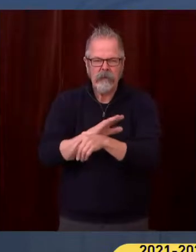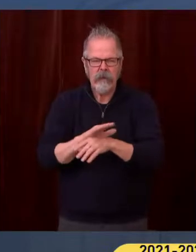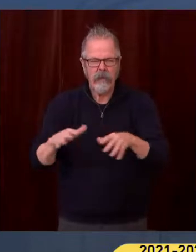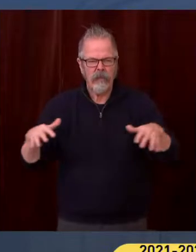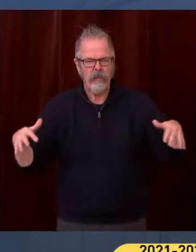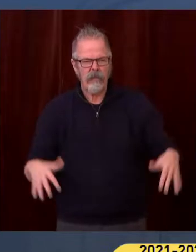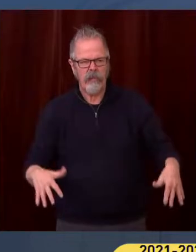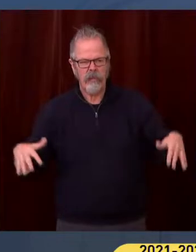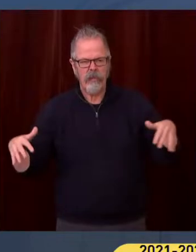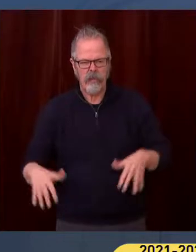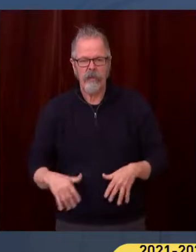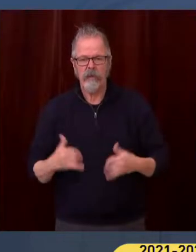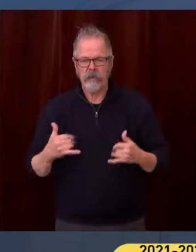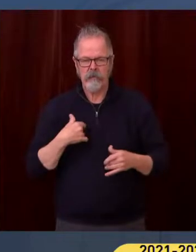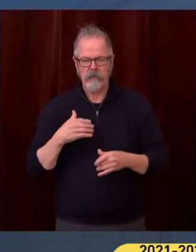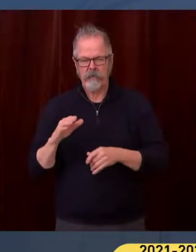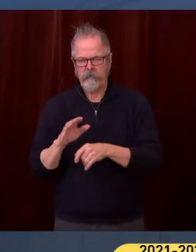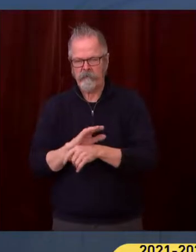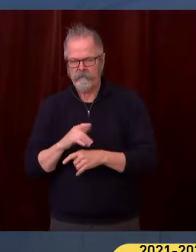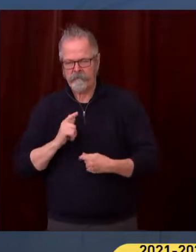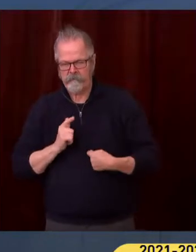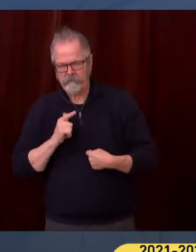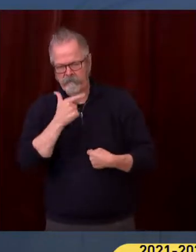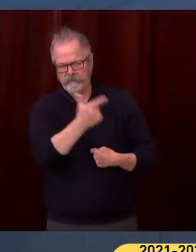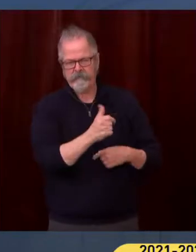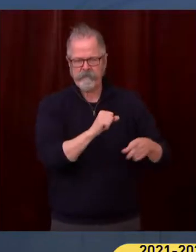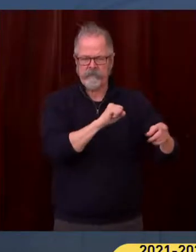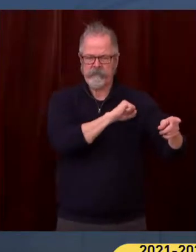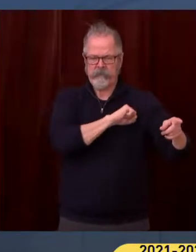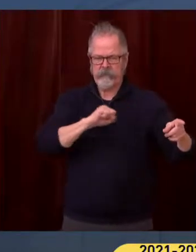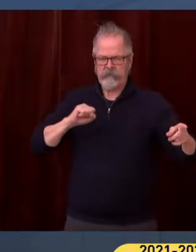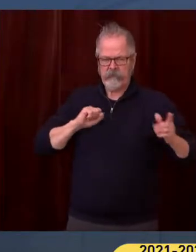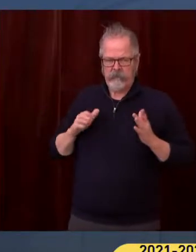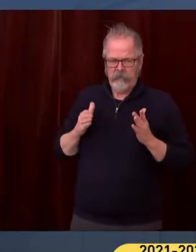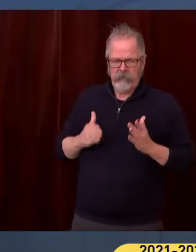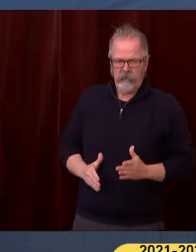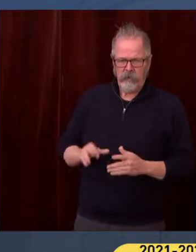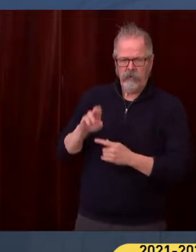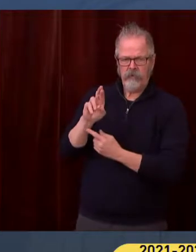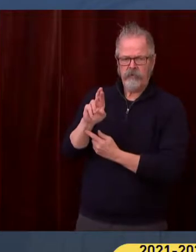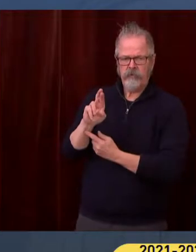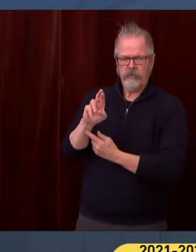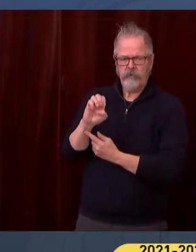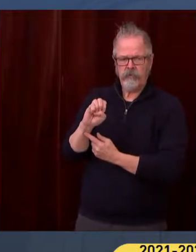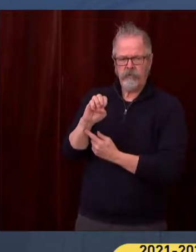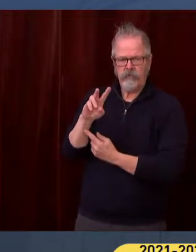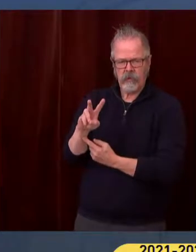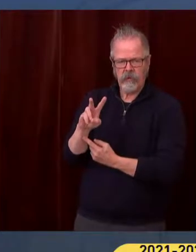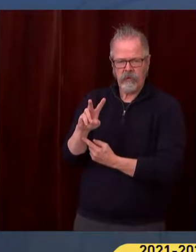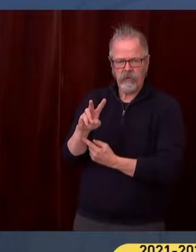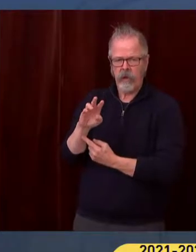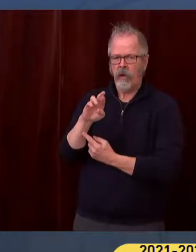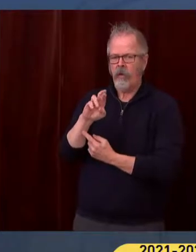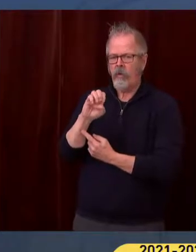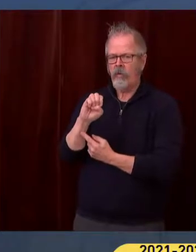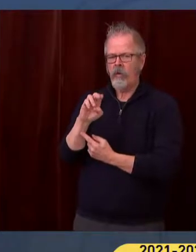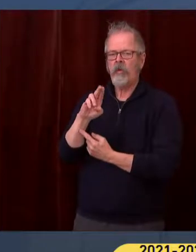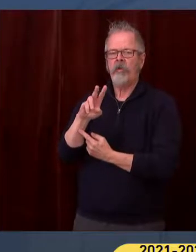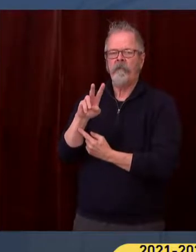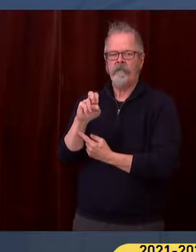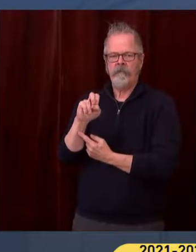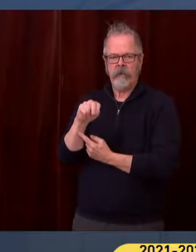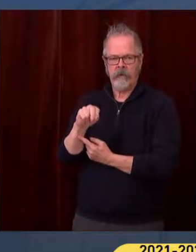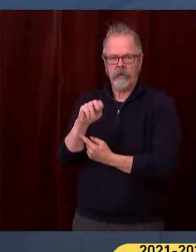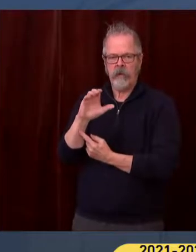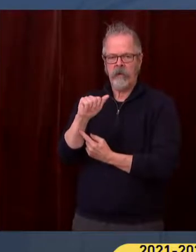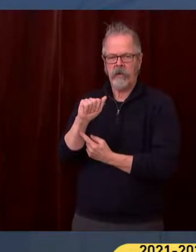years on these subjects. Senator. Thanks so much, Governor. Thanks It's such a pleasure to be with you and my colleague, Representative Fitzgibbon,